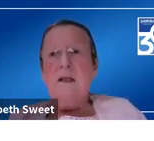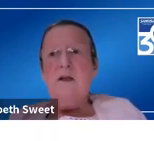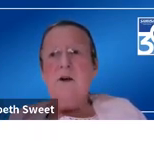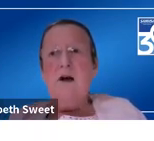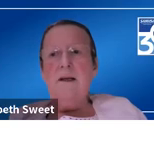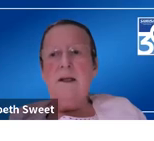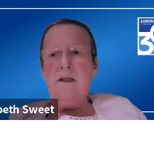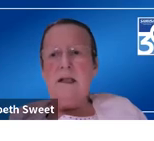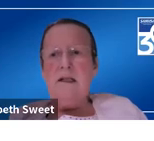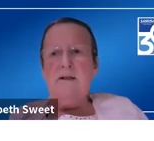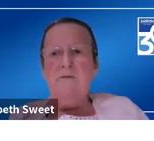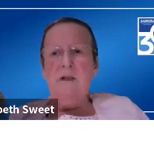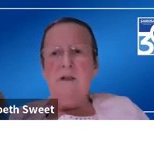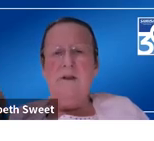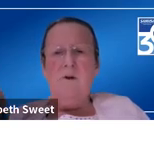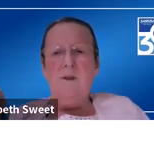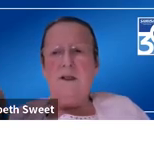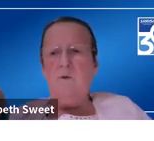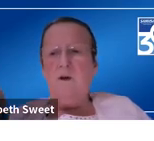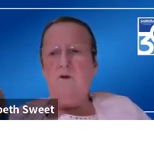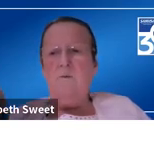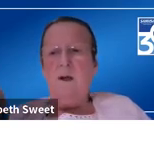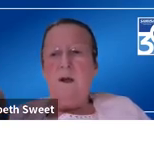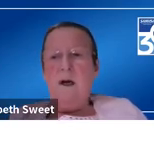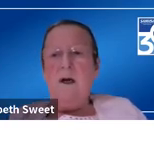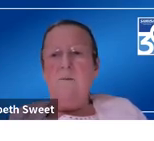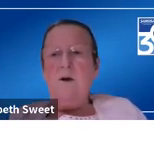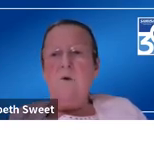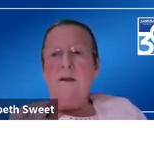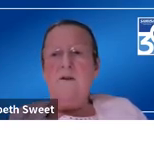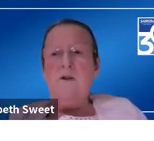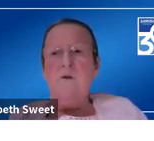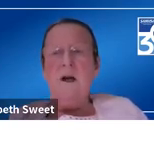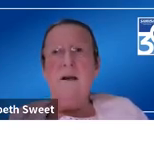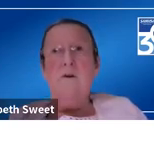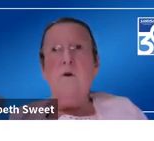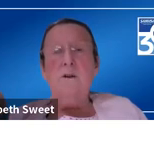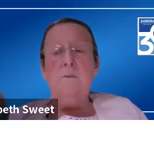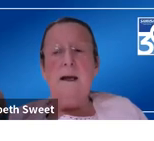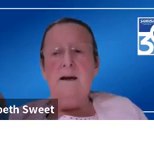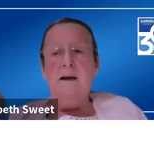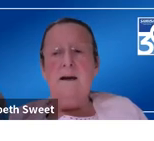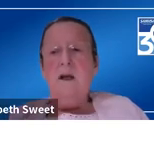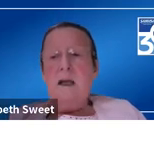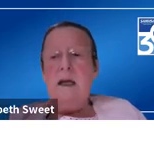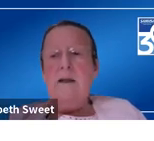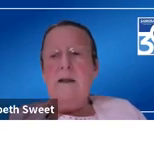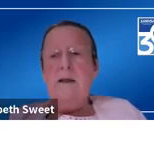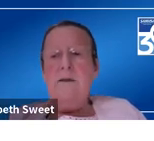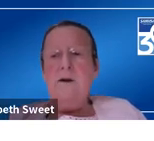to hear how many states have let their Olmstead work group go into kind of a holding pattern.